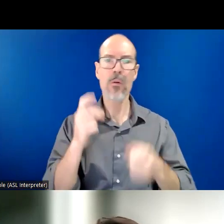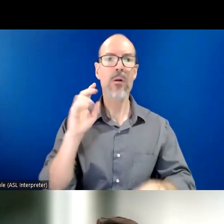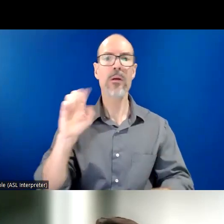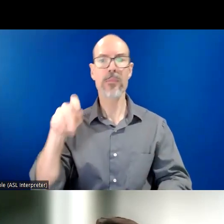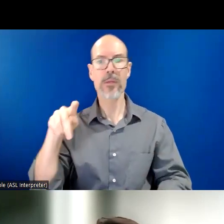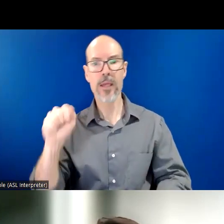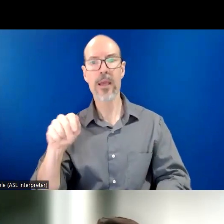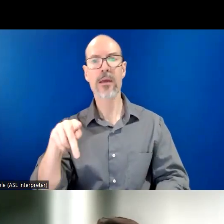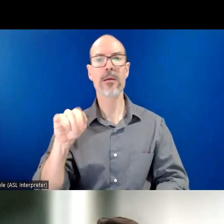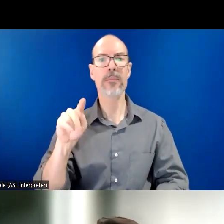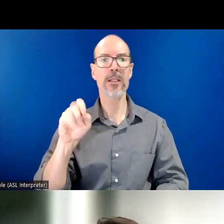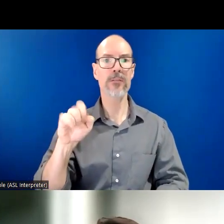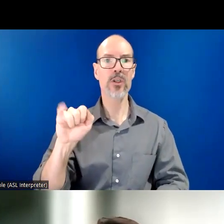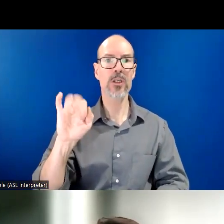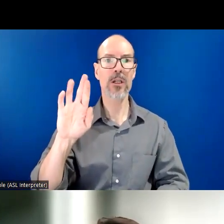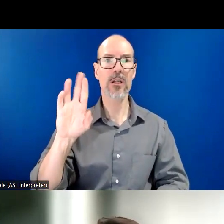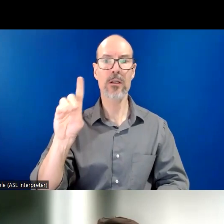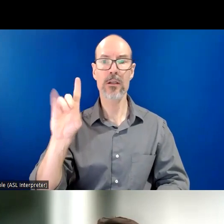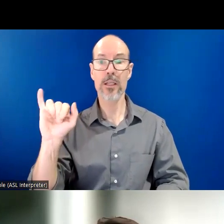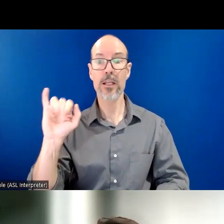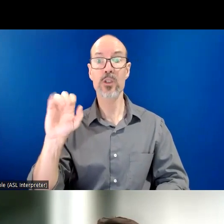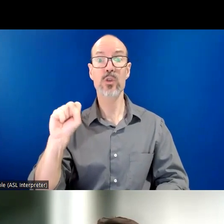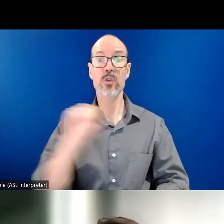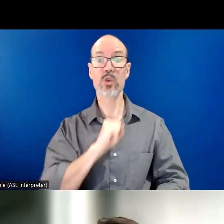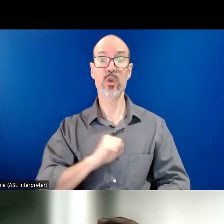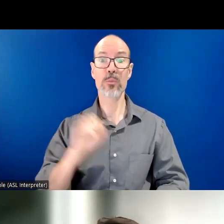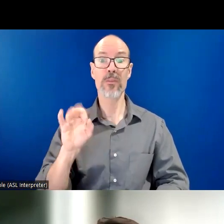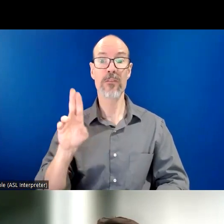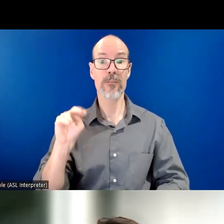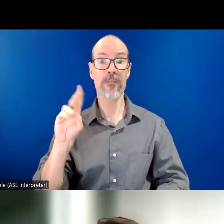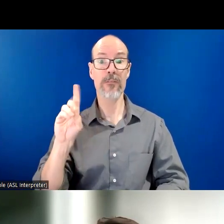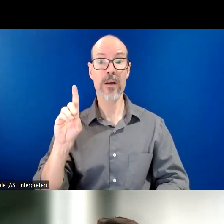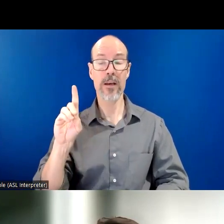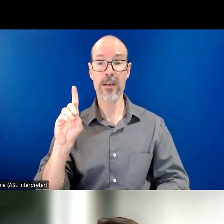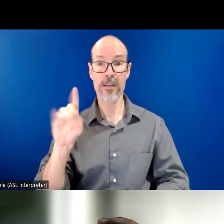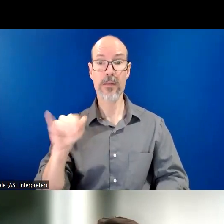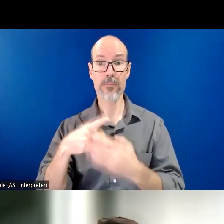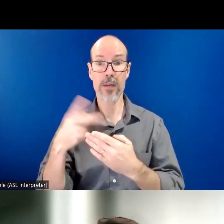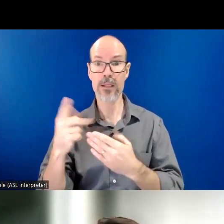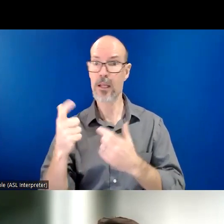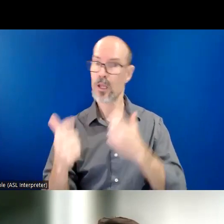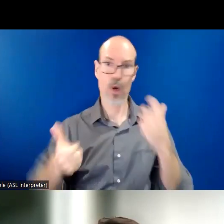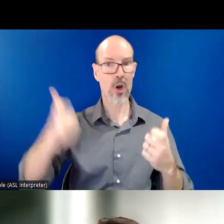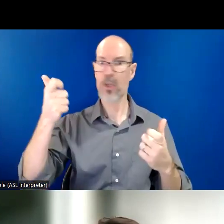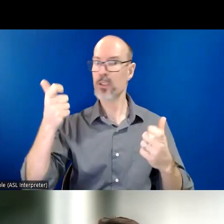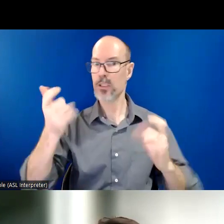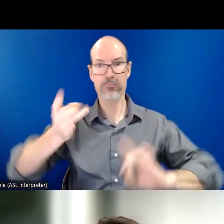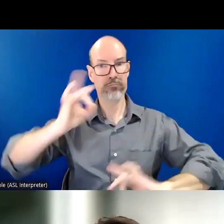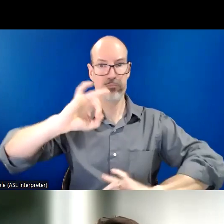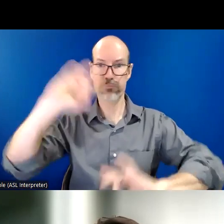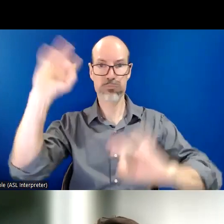River Superfund project, which is the biggest environmental justice and climate crisis in our rural underserved